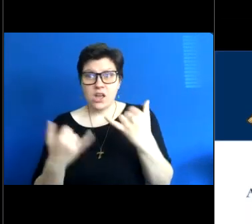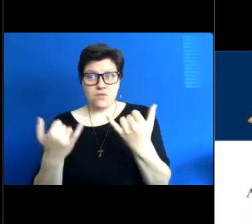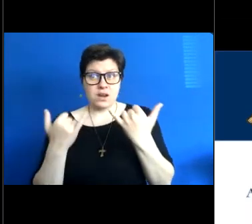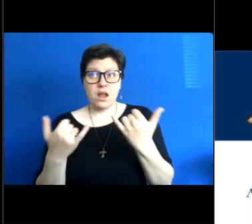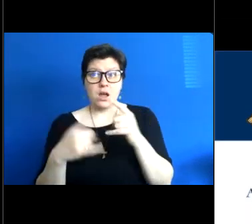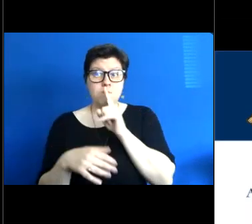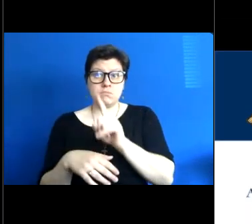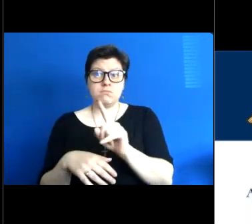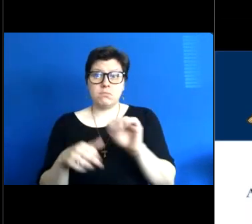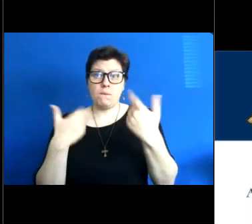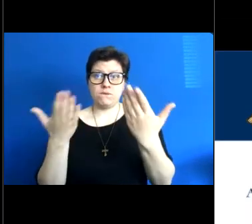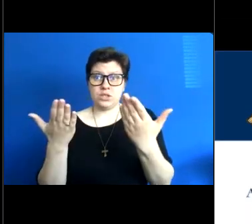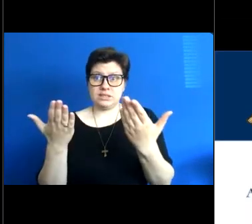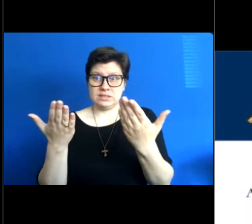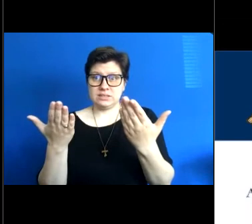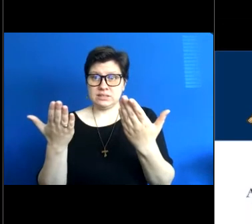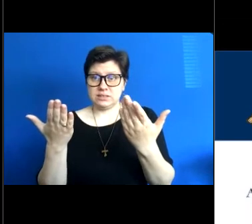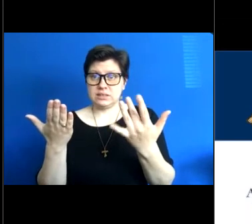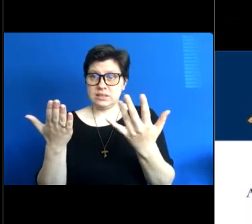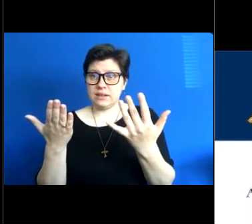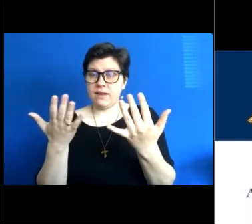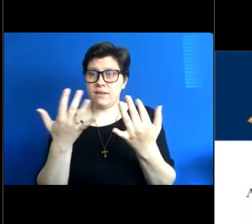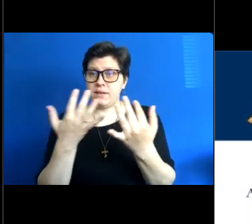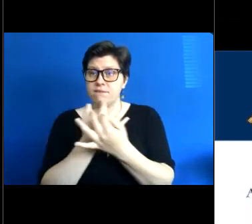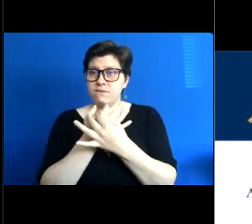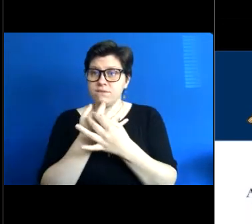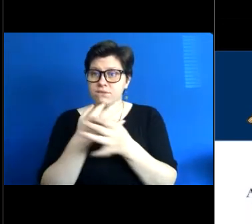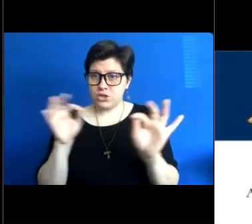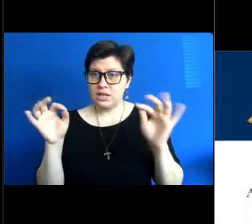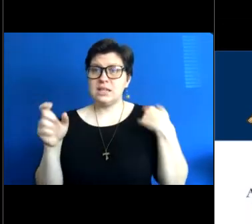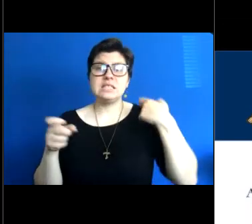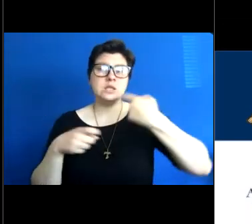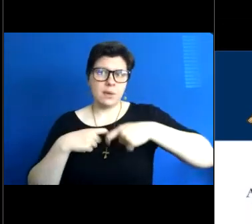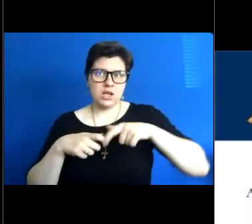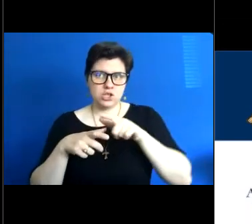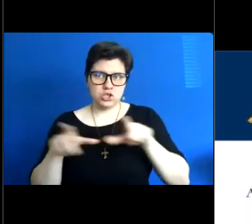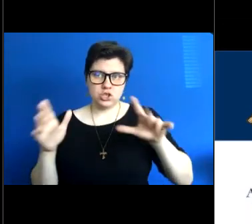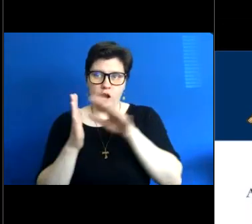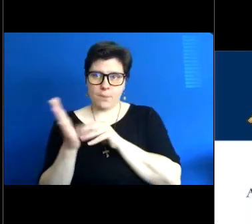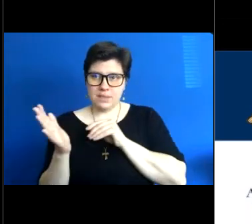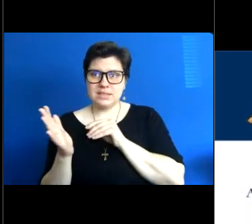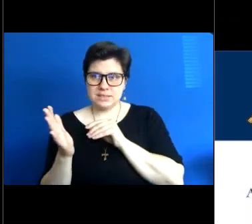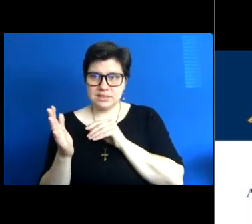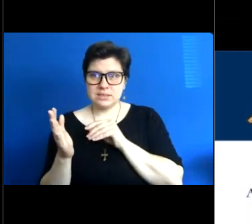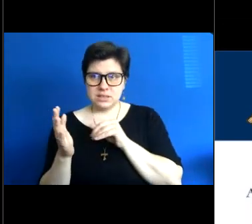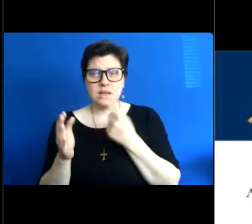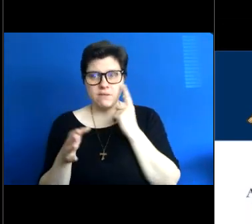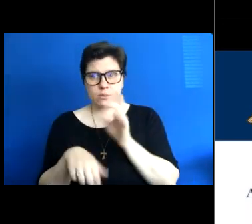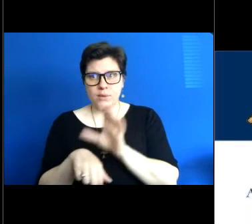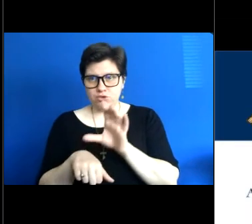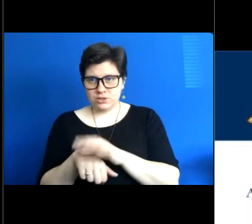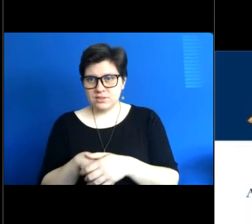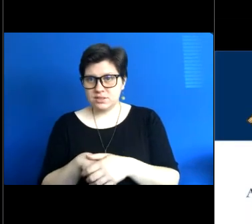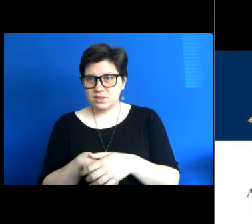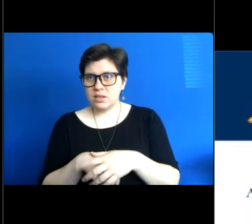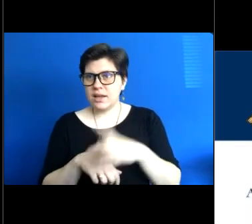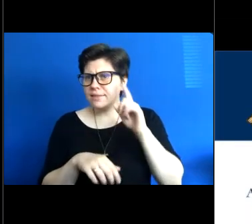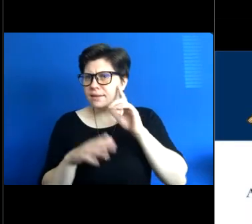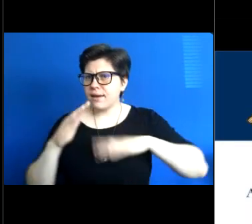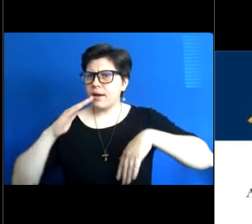are offering still free Spanish language copies of the guidelines for parishes, I believe up to